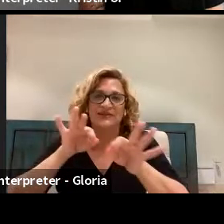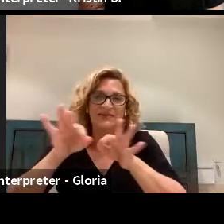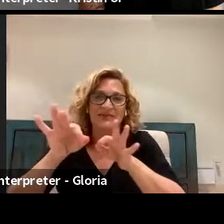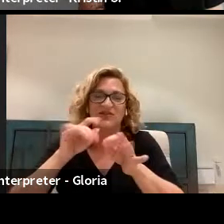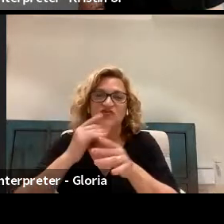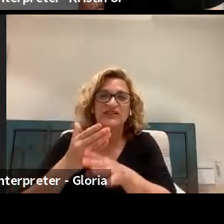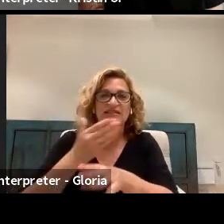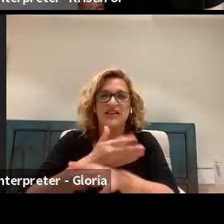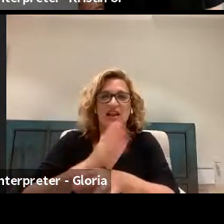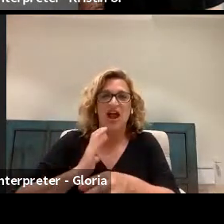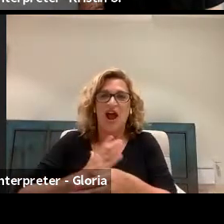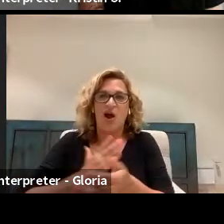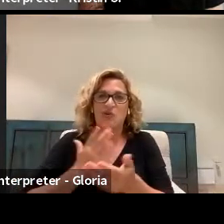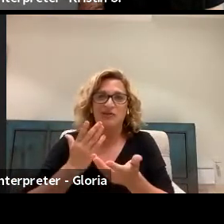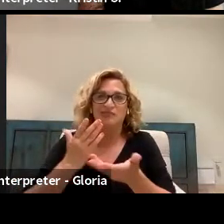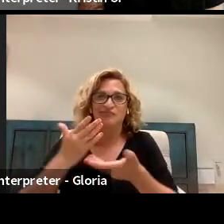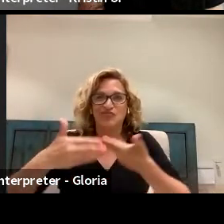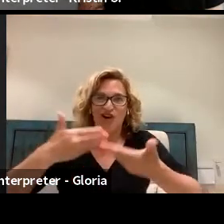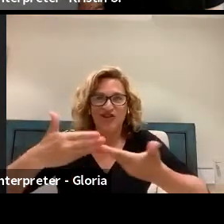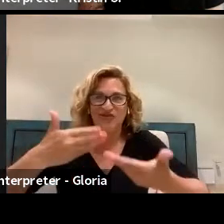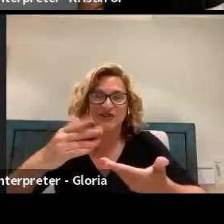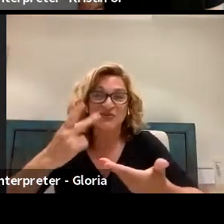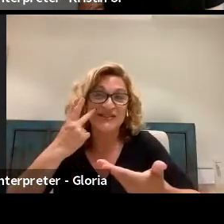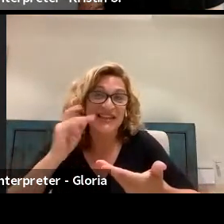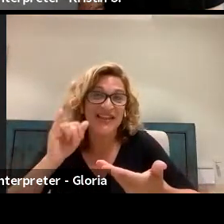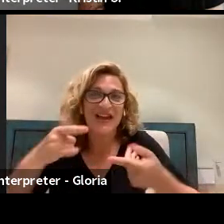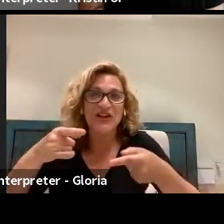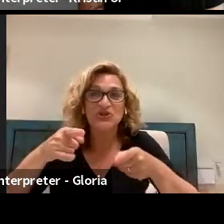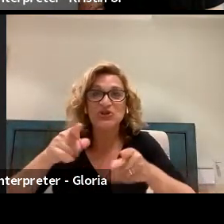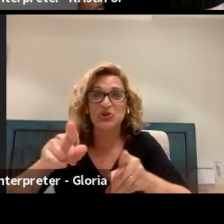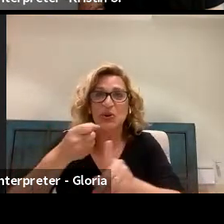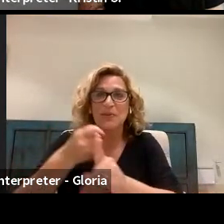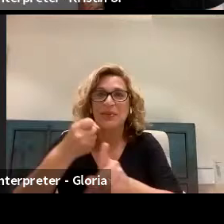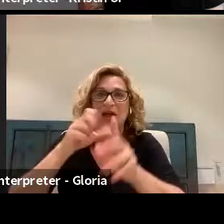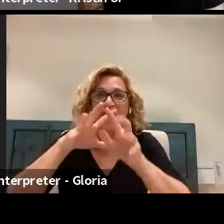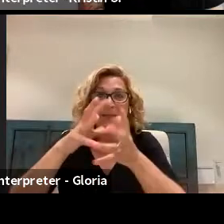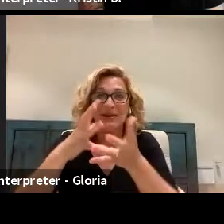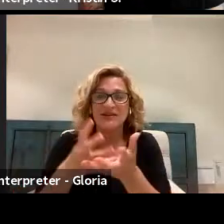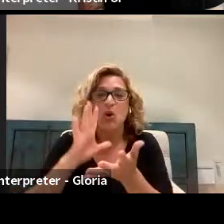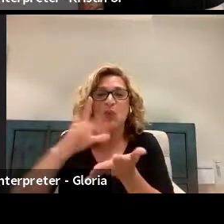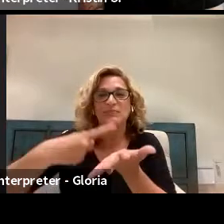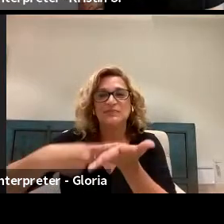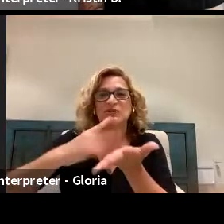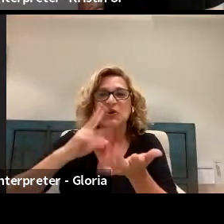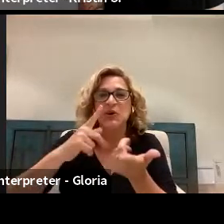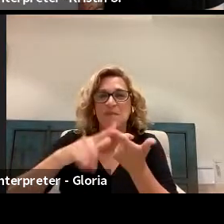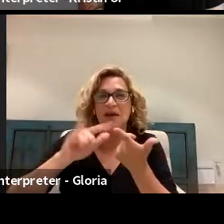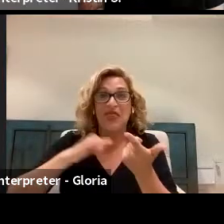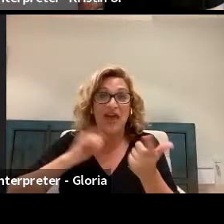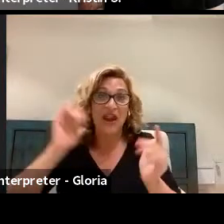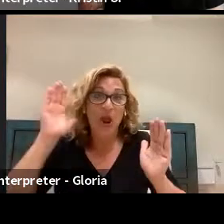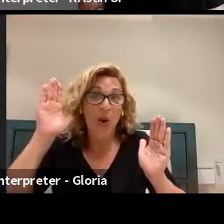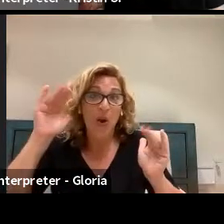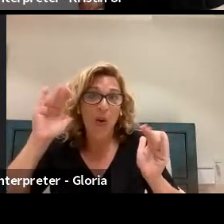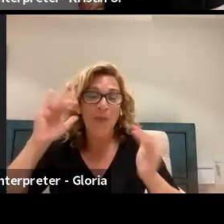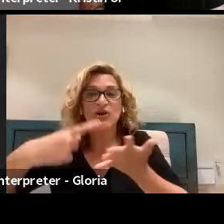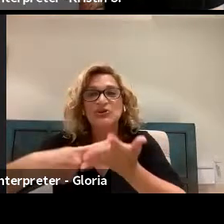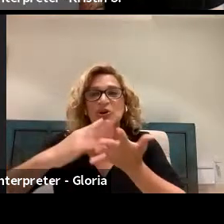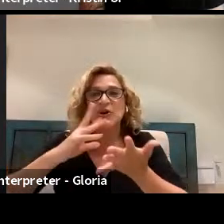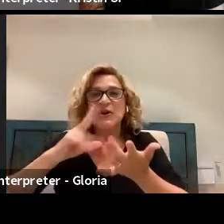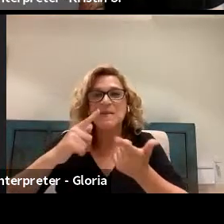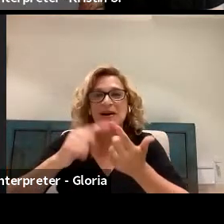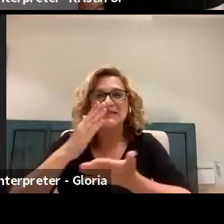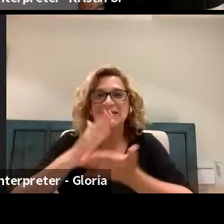accelerating our progress. So and we've seen that even during this pandemic. So we'll get to some of that, I hope, and talk a little bit about some